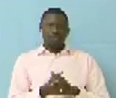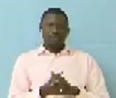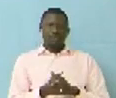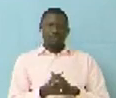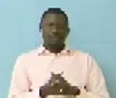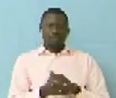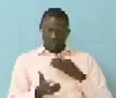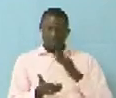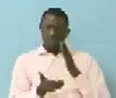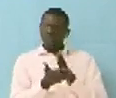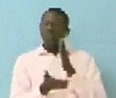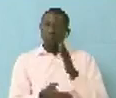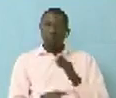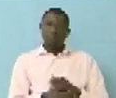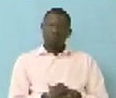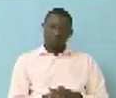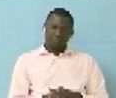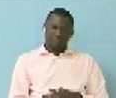That is true.